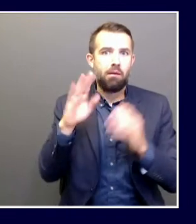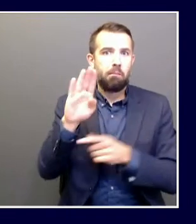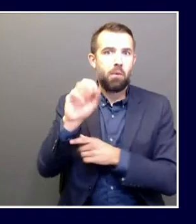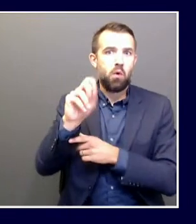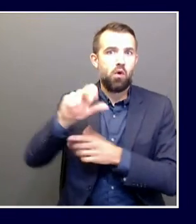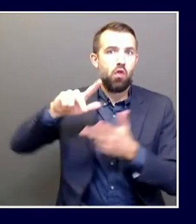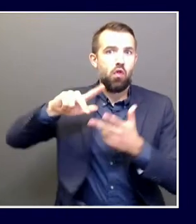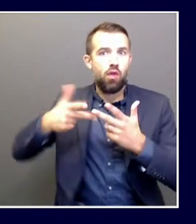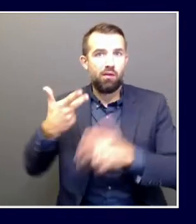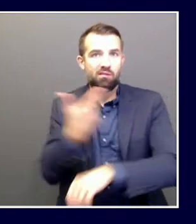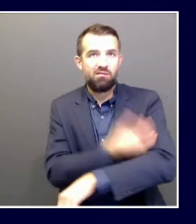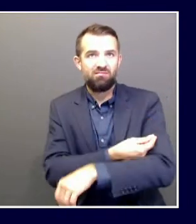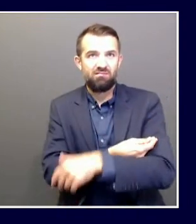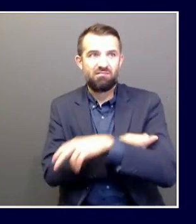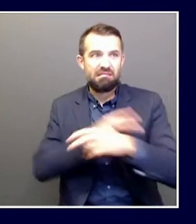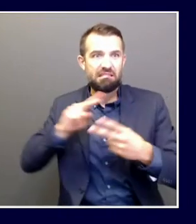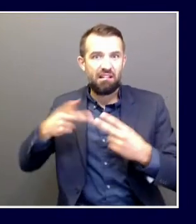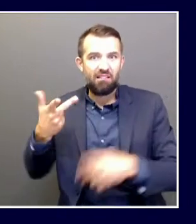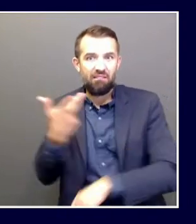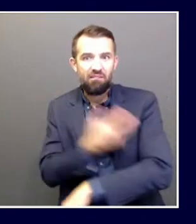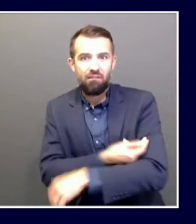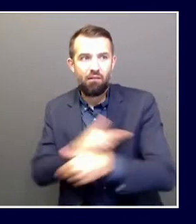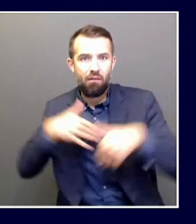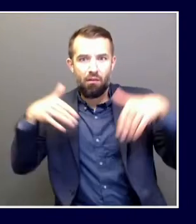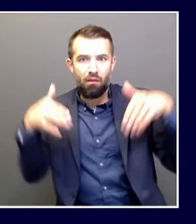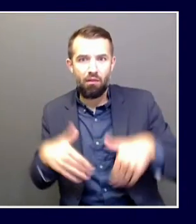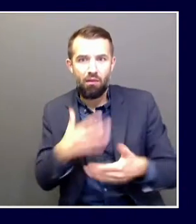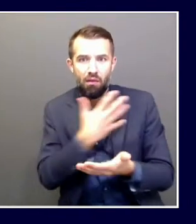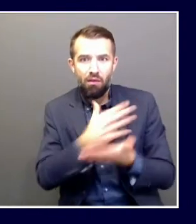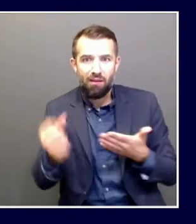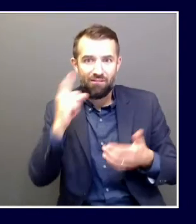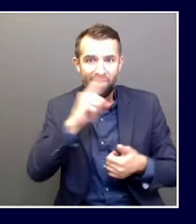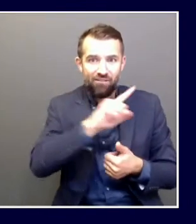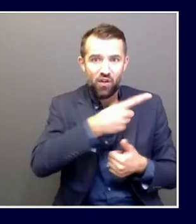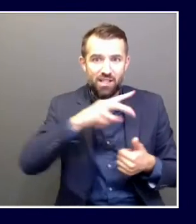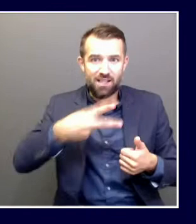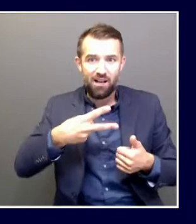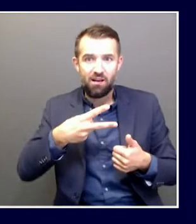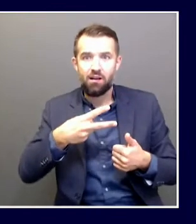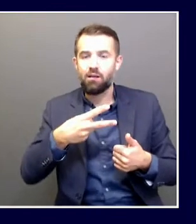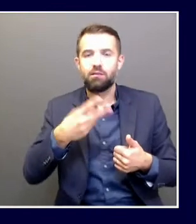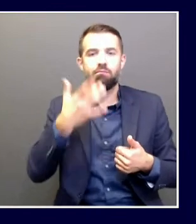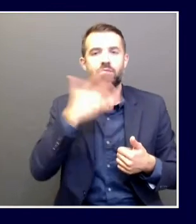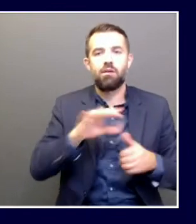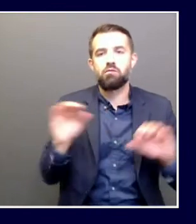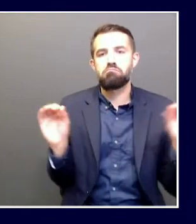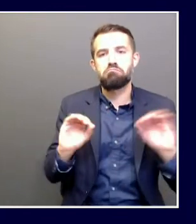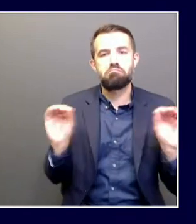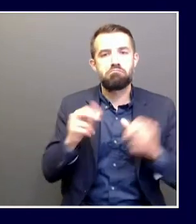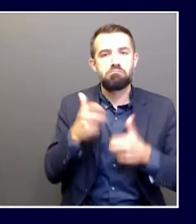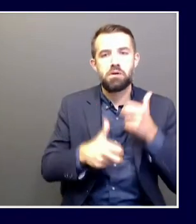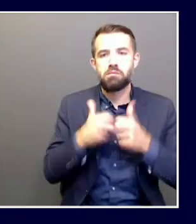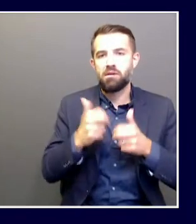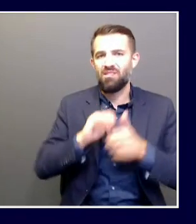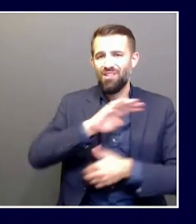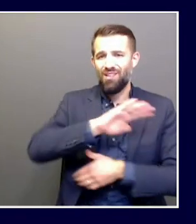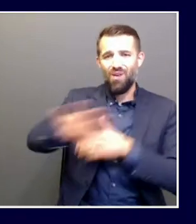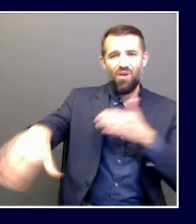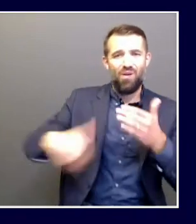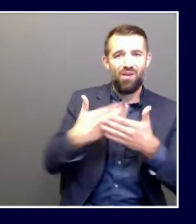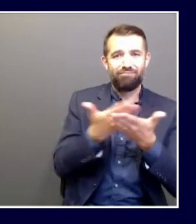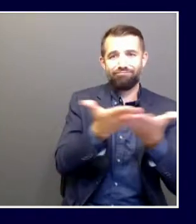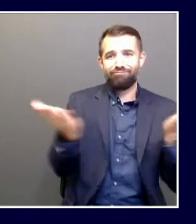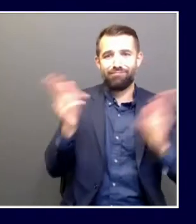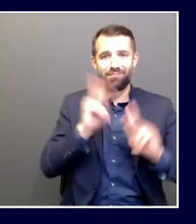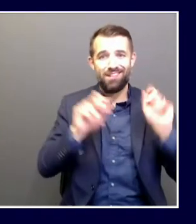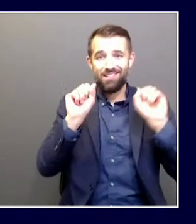numbers. So what were the rates a couple of weeks ago? I know you tossed this number out there, but I wanted to make sure I have this right. In terms of